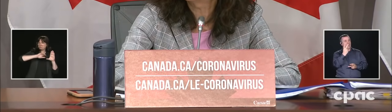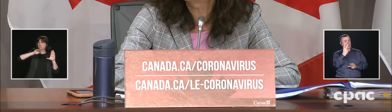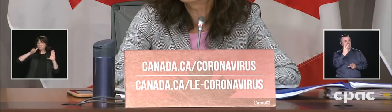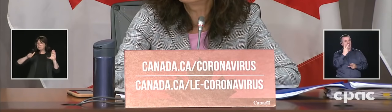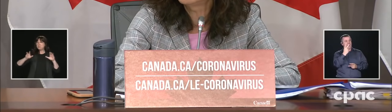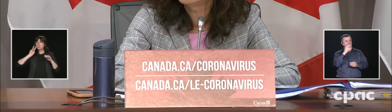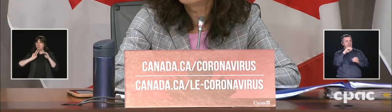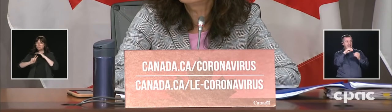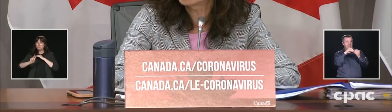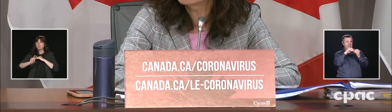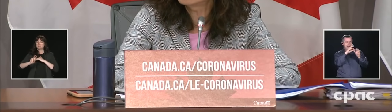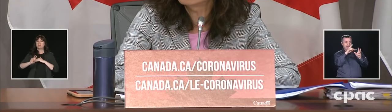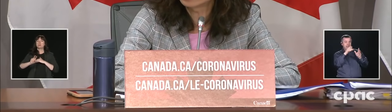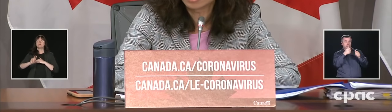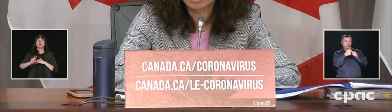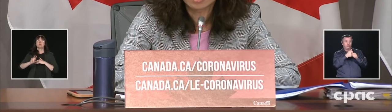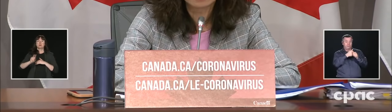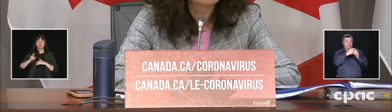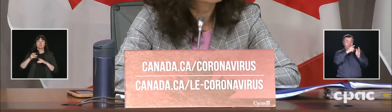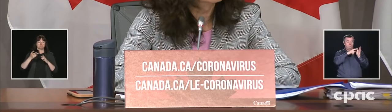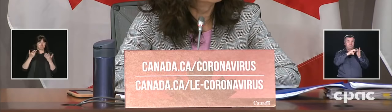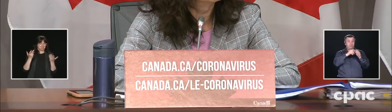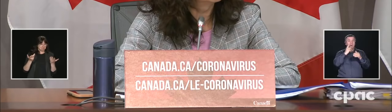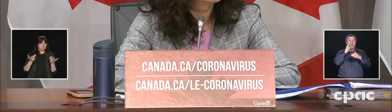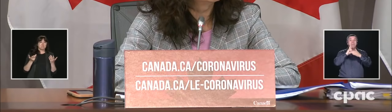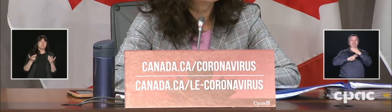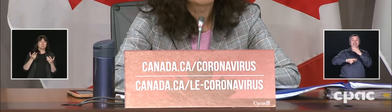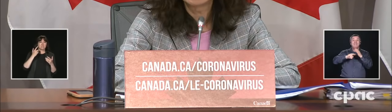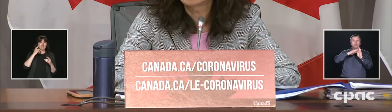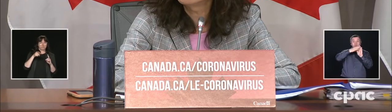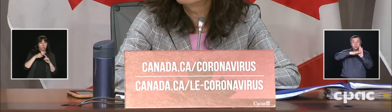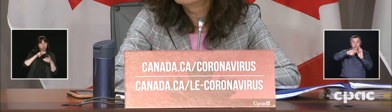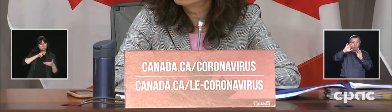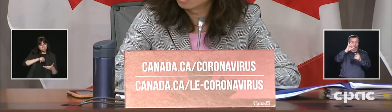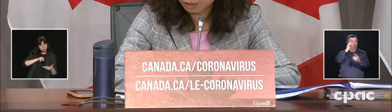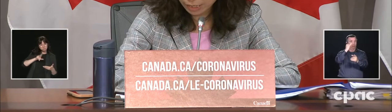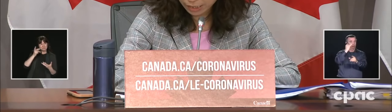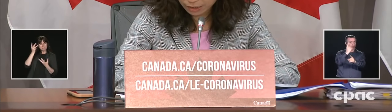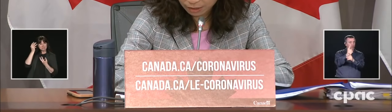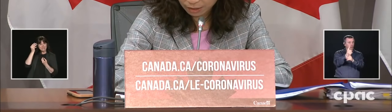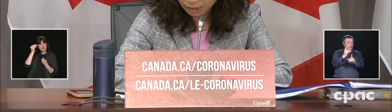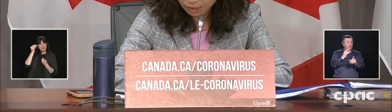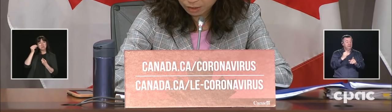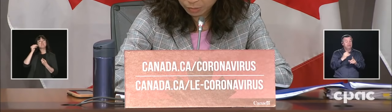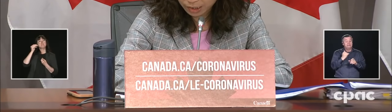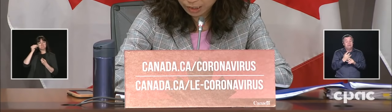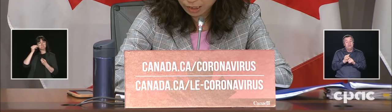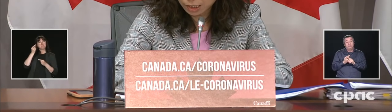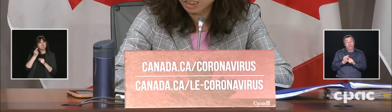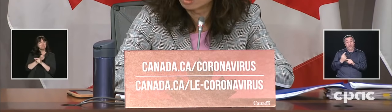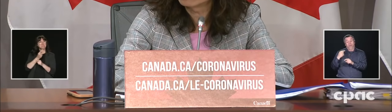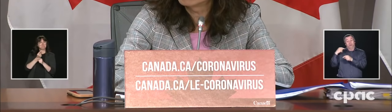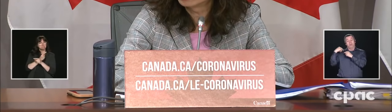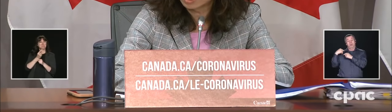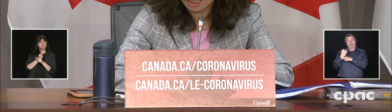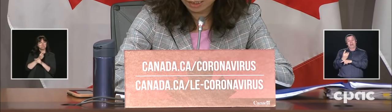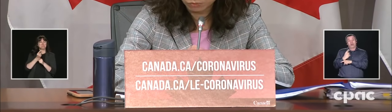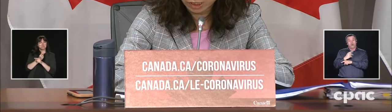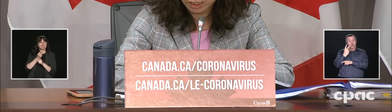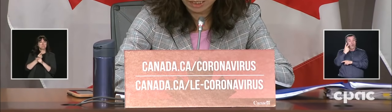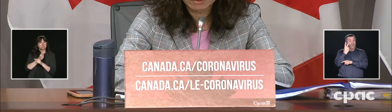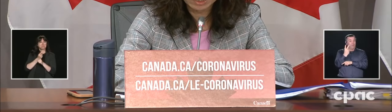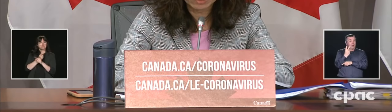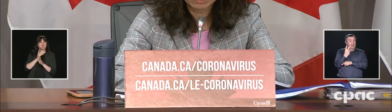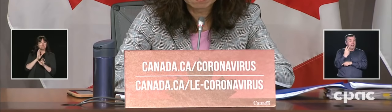from the last time we checked in on the data, it is trending as this particular curve